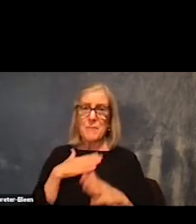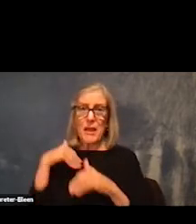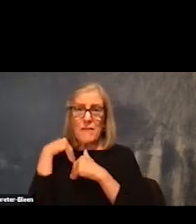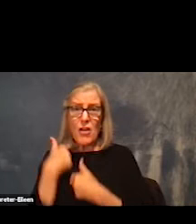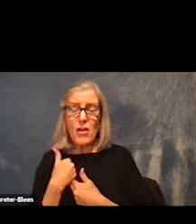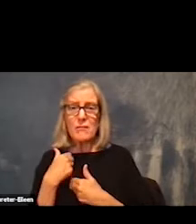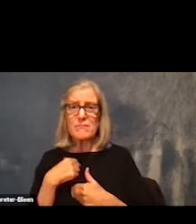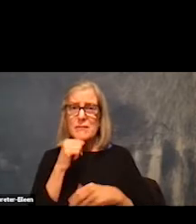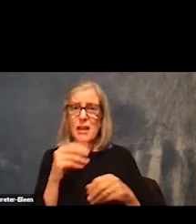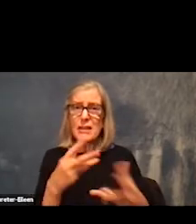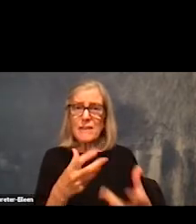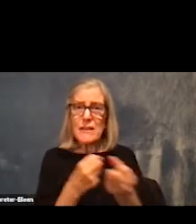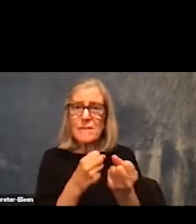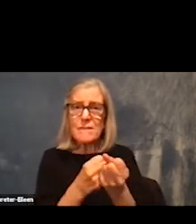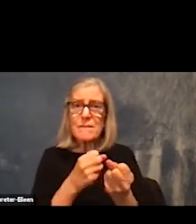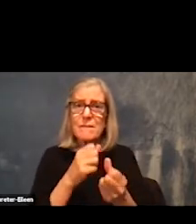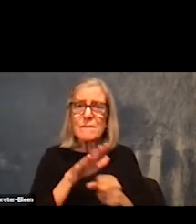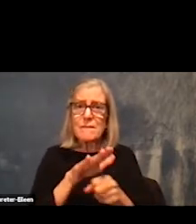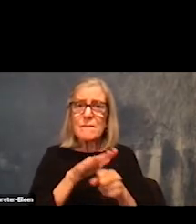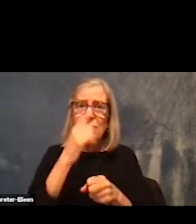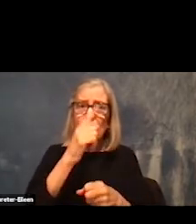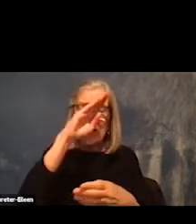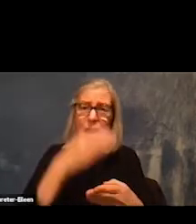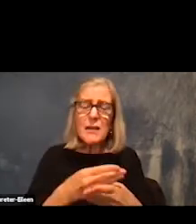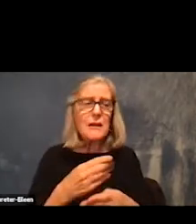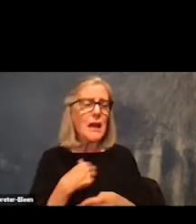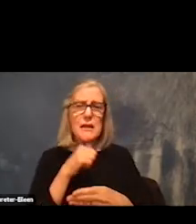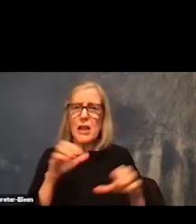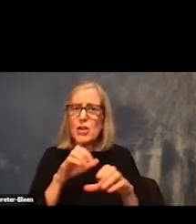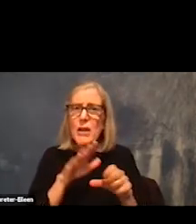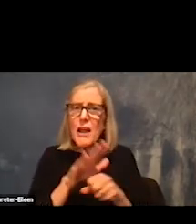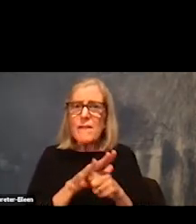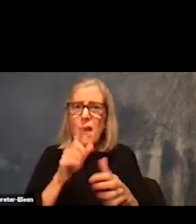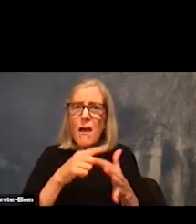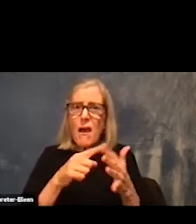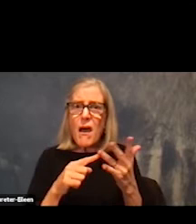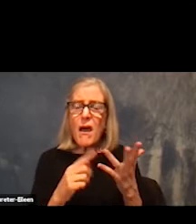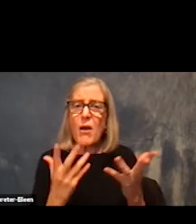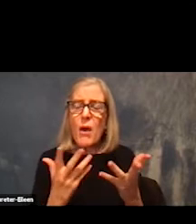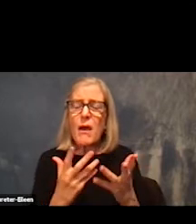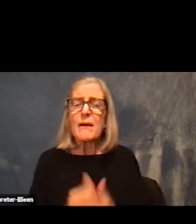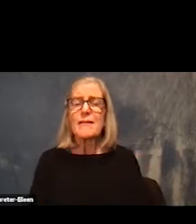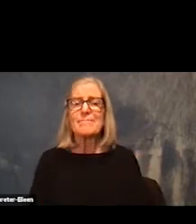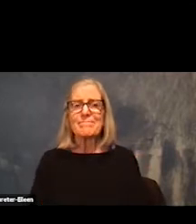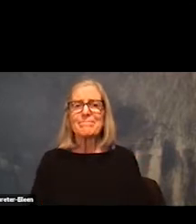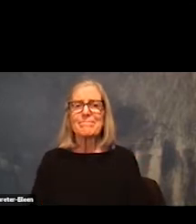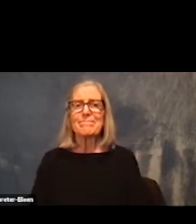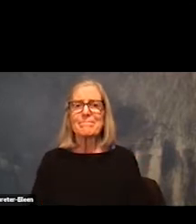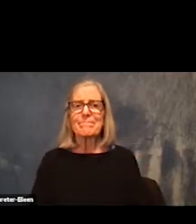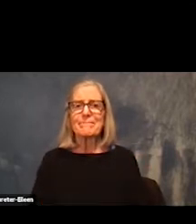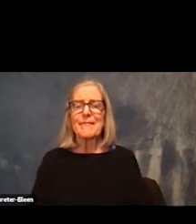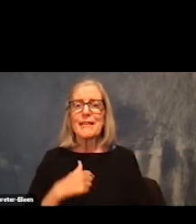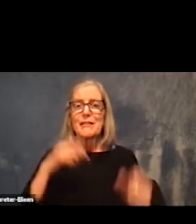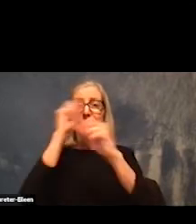wrong? What had I failed to do? I knew very well how this played out. I pictured myself sitting at that